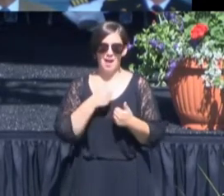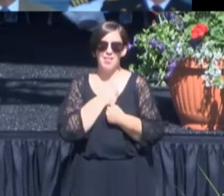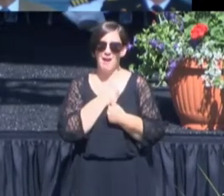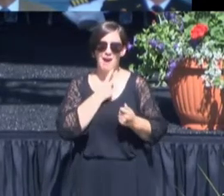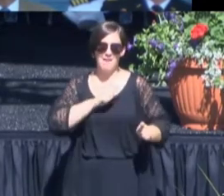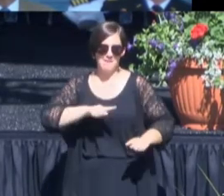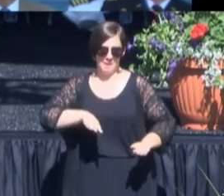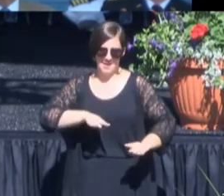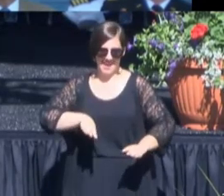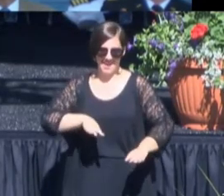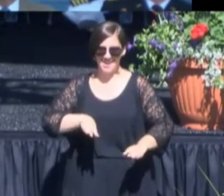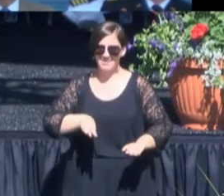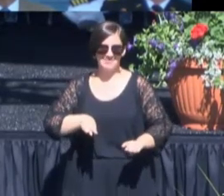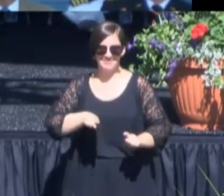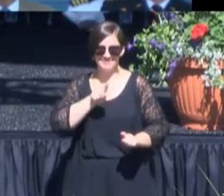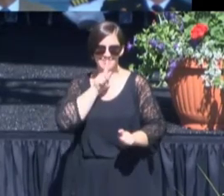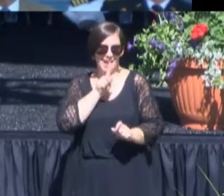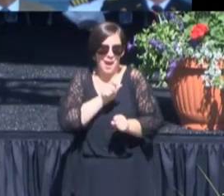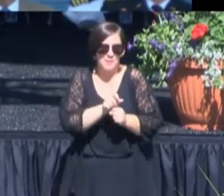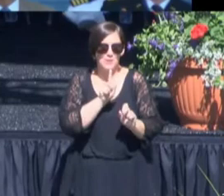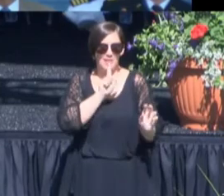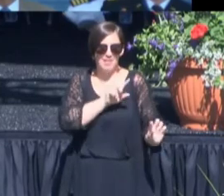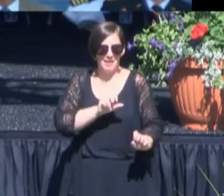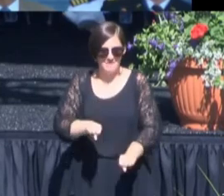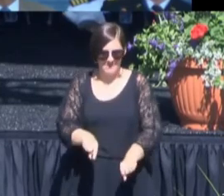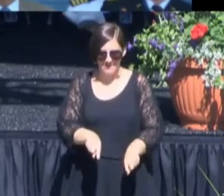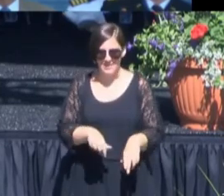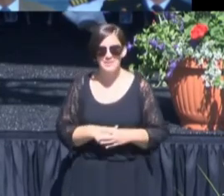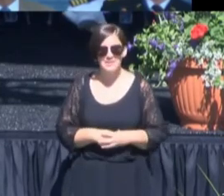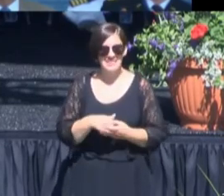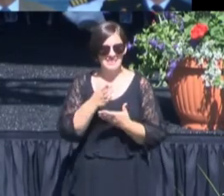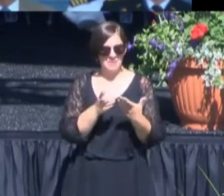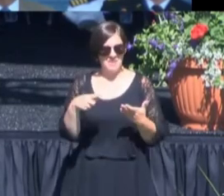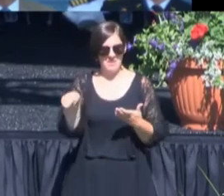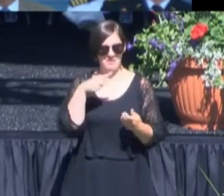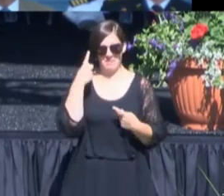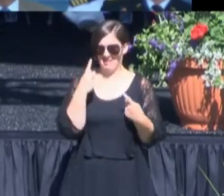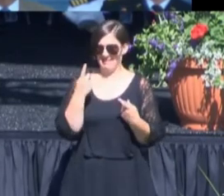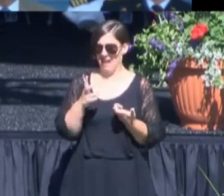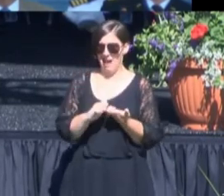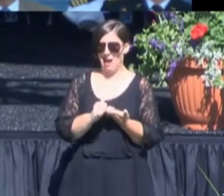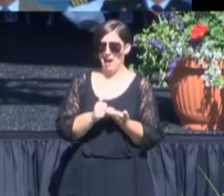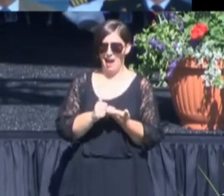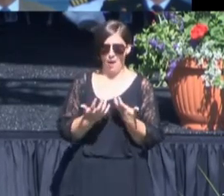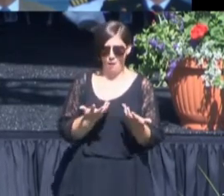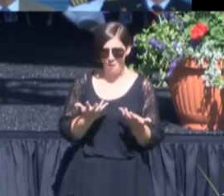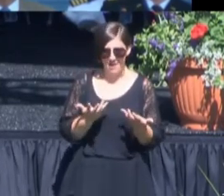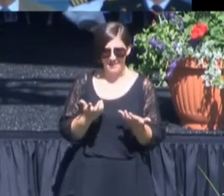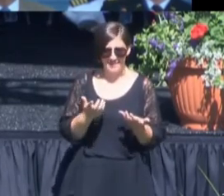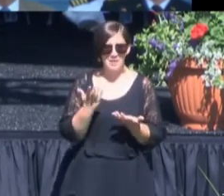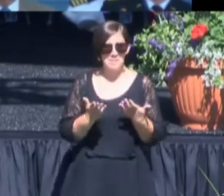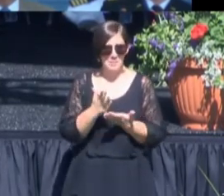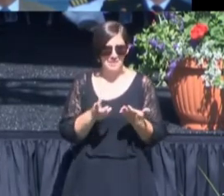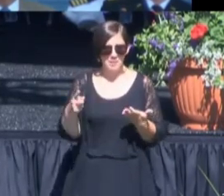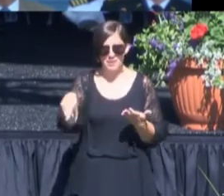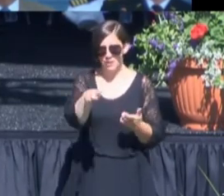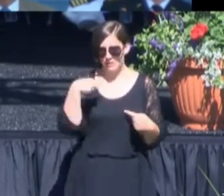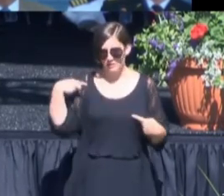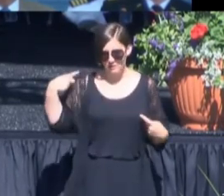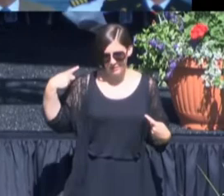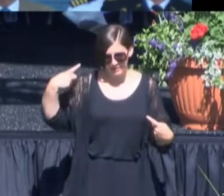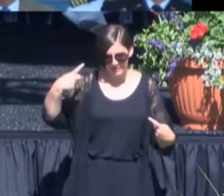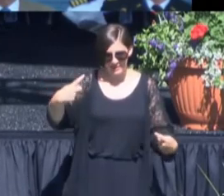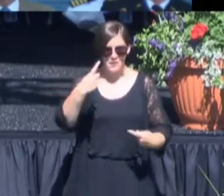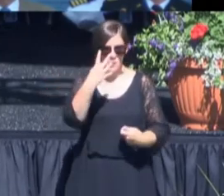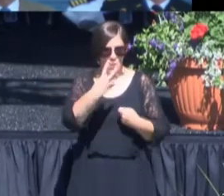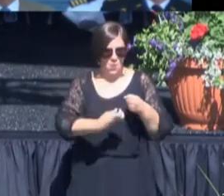back here. I absolutely love coming back here. And some of you may wonder, how in the heck can that be? Especially those of you who have been here 4 years